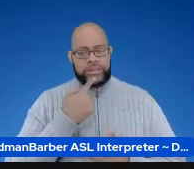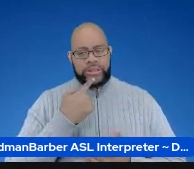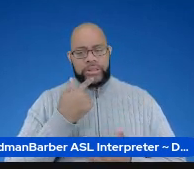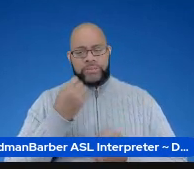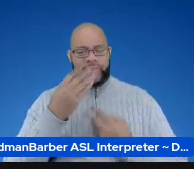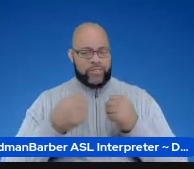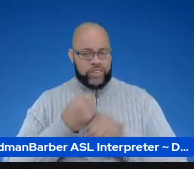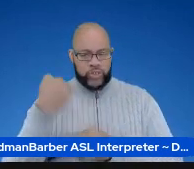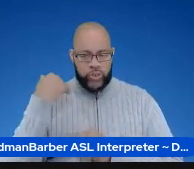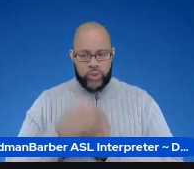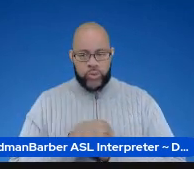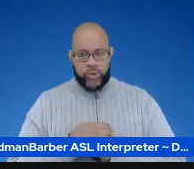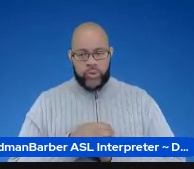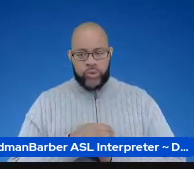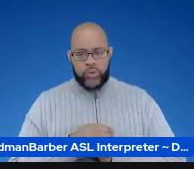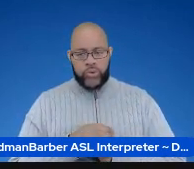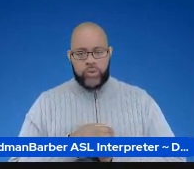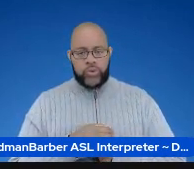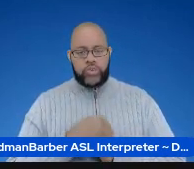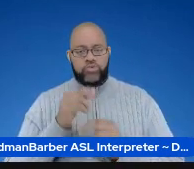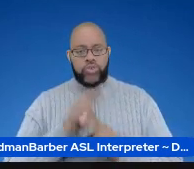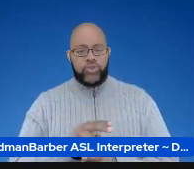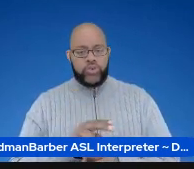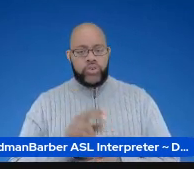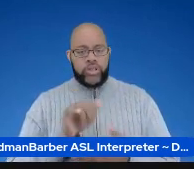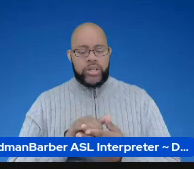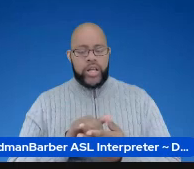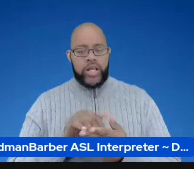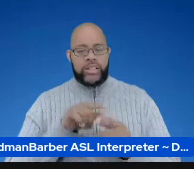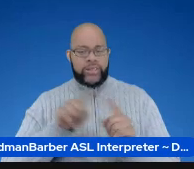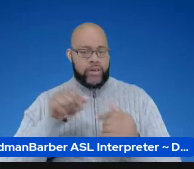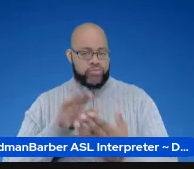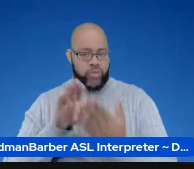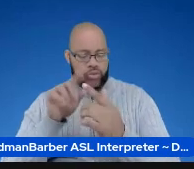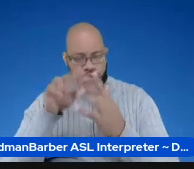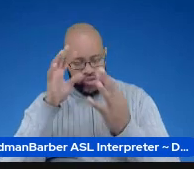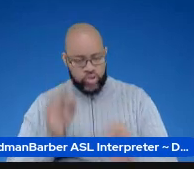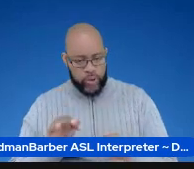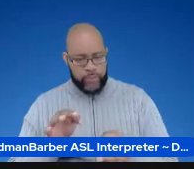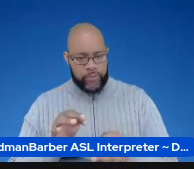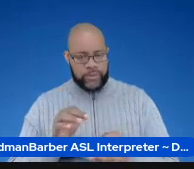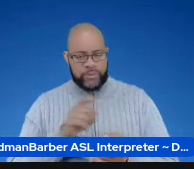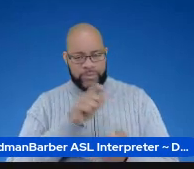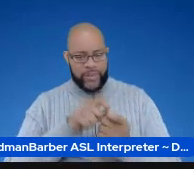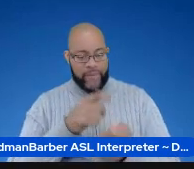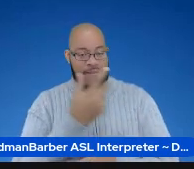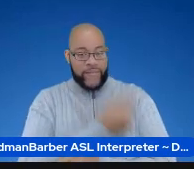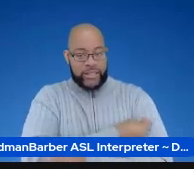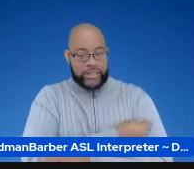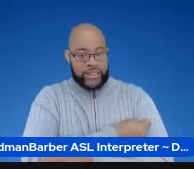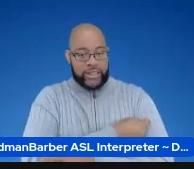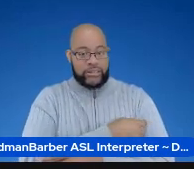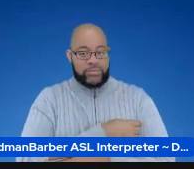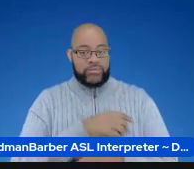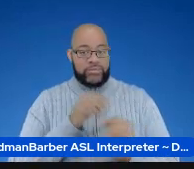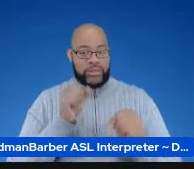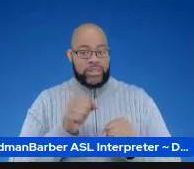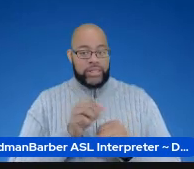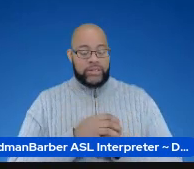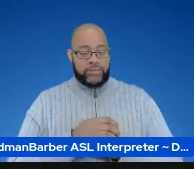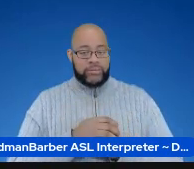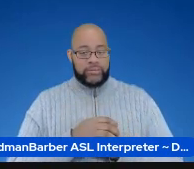now to try to use an omic approach to elucidate the determinants of a particular vaccine immunogenicity and